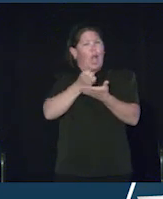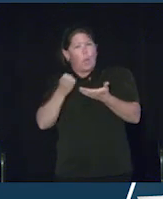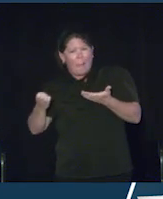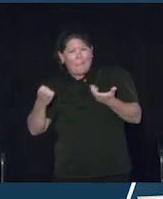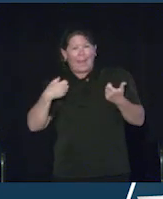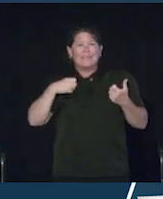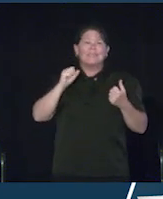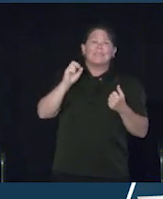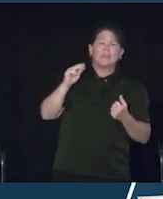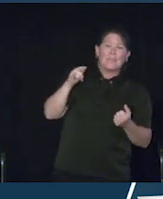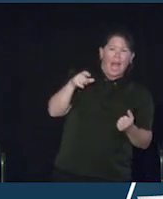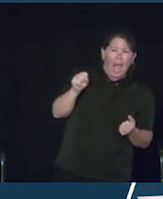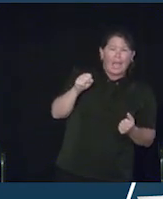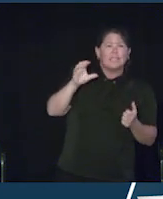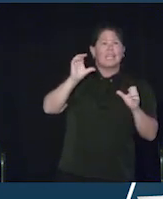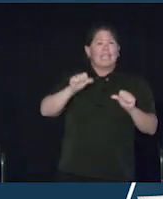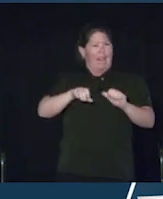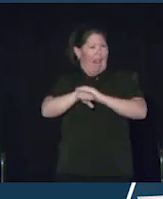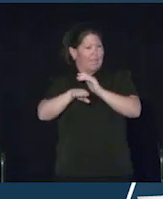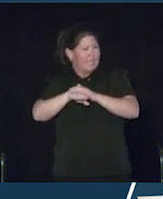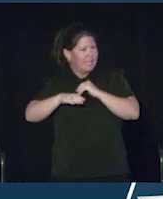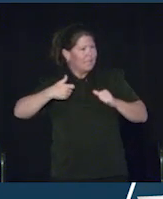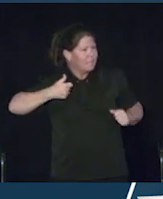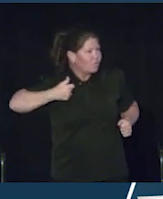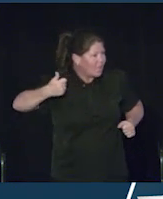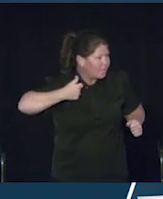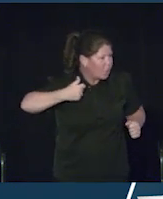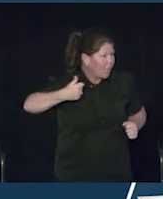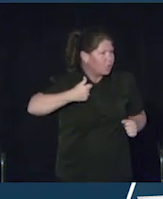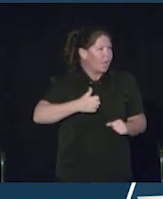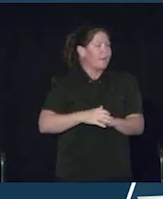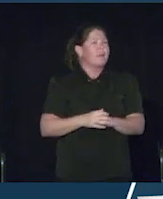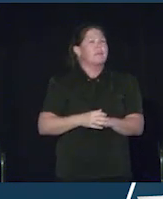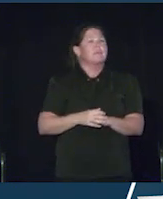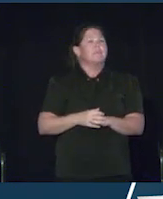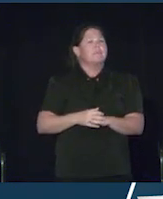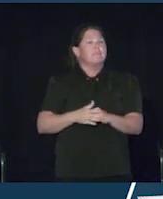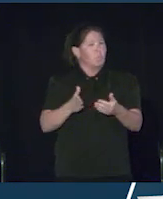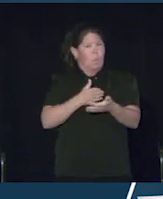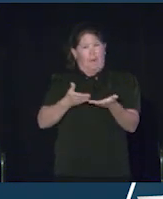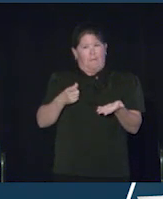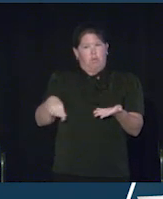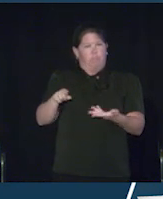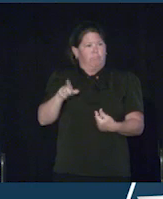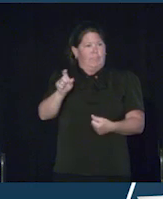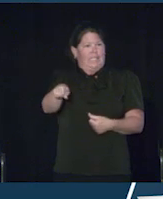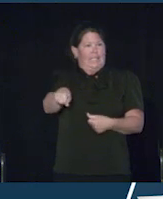receive transportation to access those services that they need.